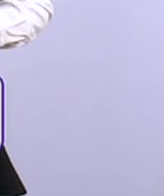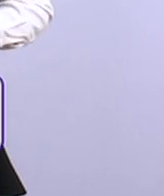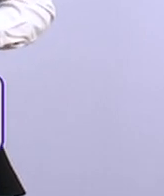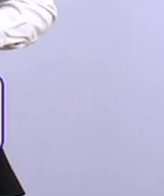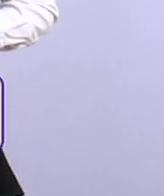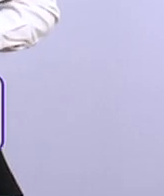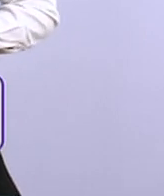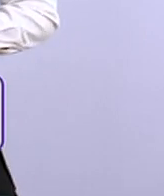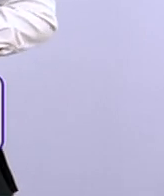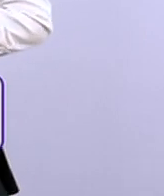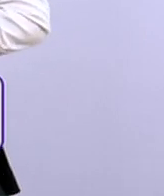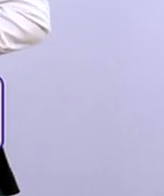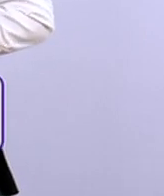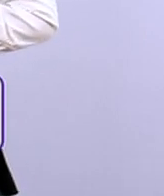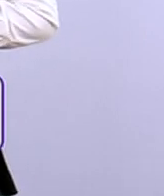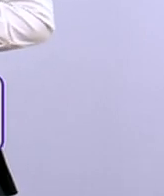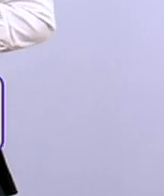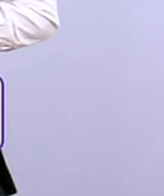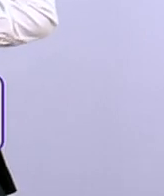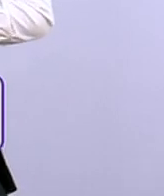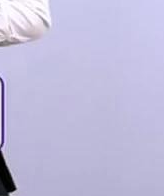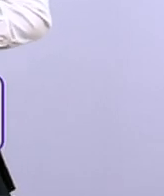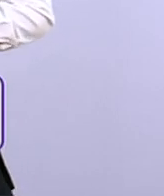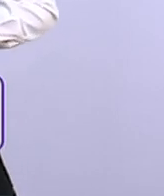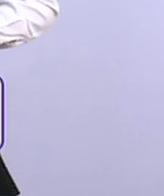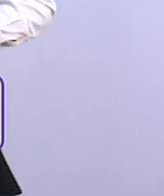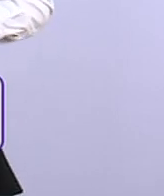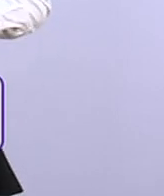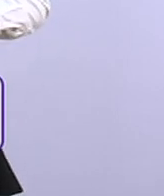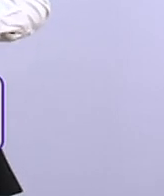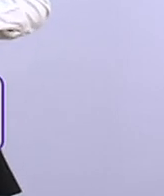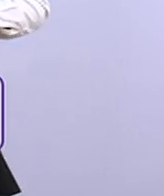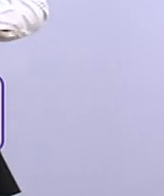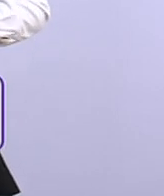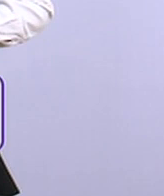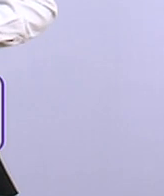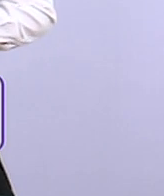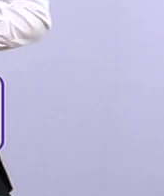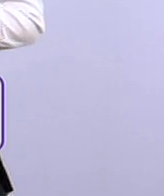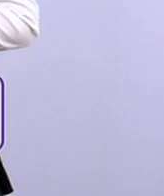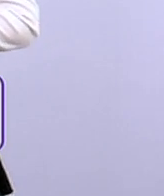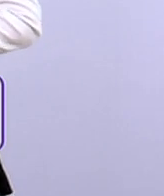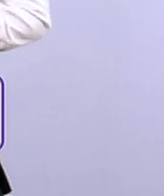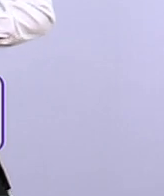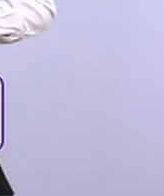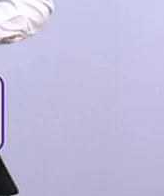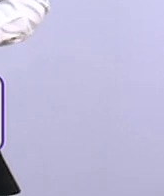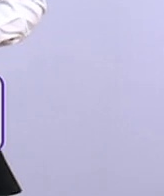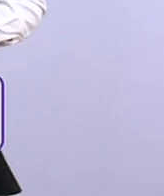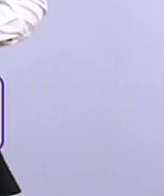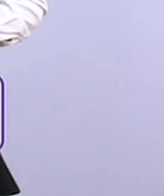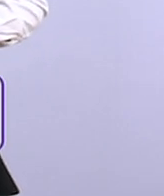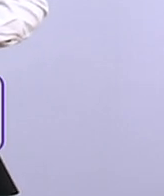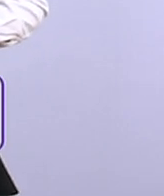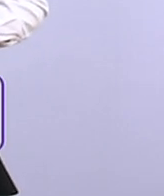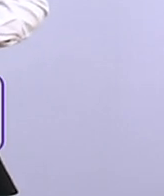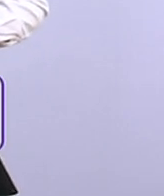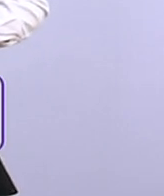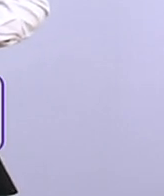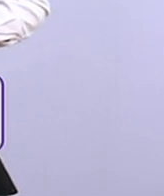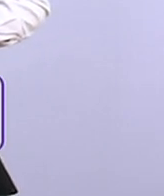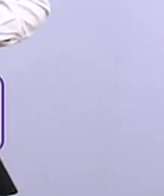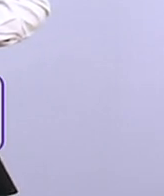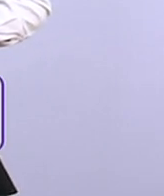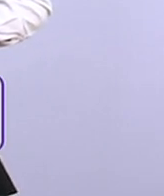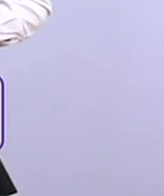Number three, he has got a big or a small nose.